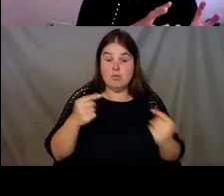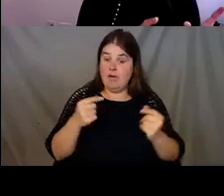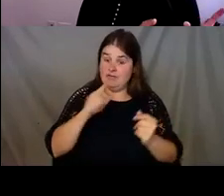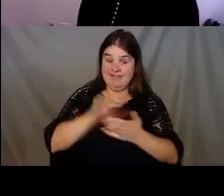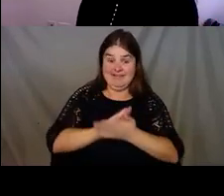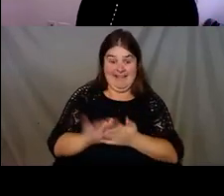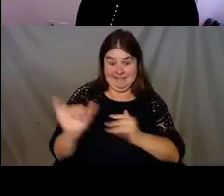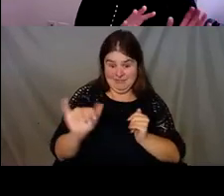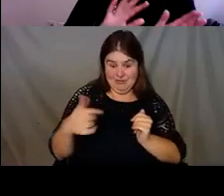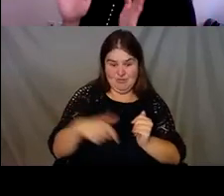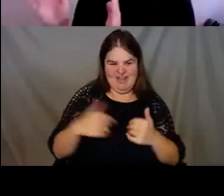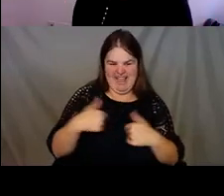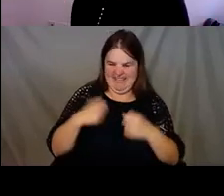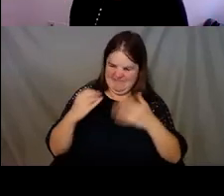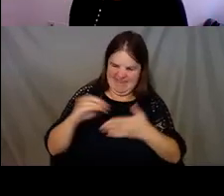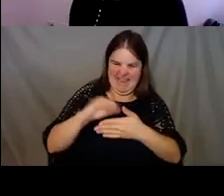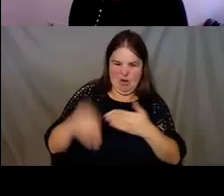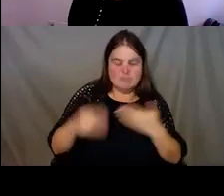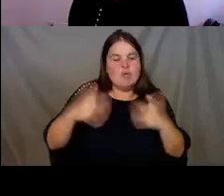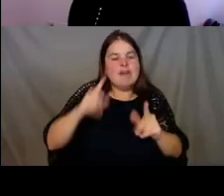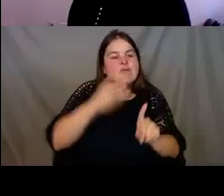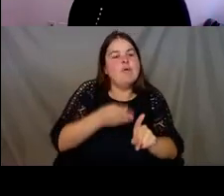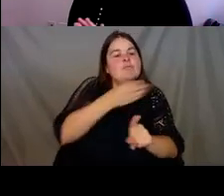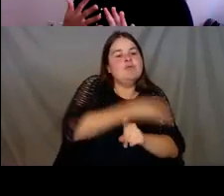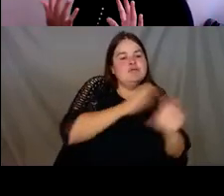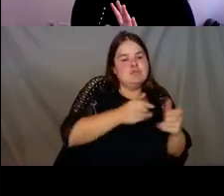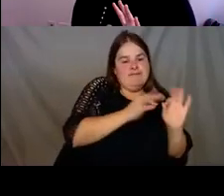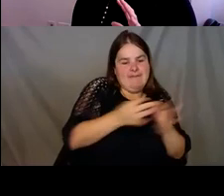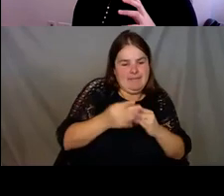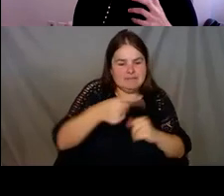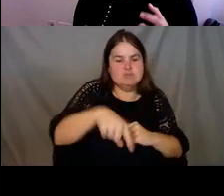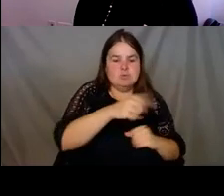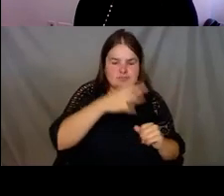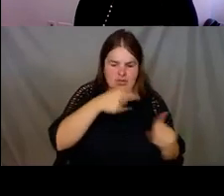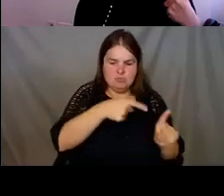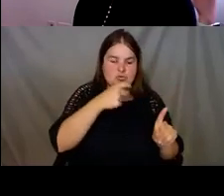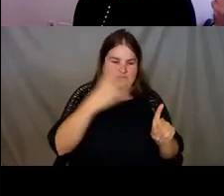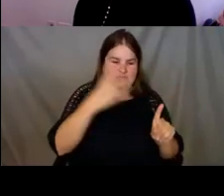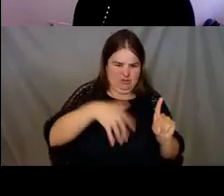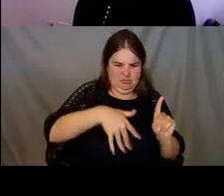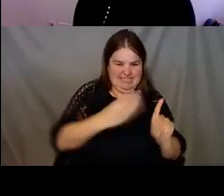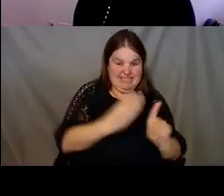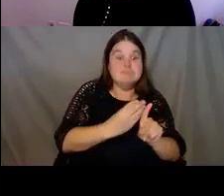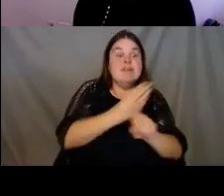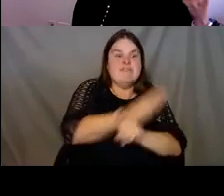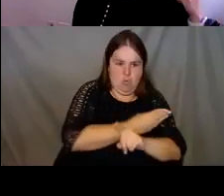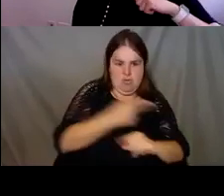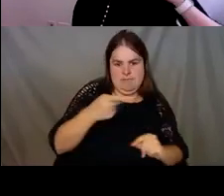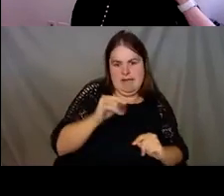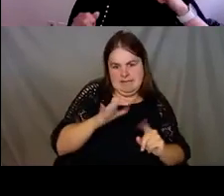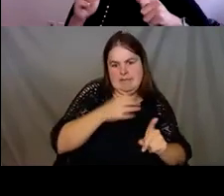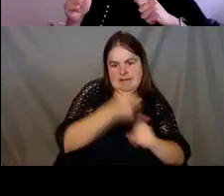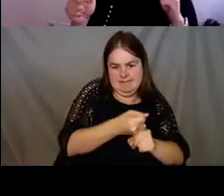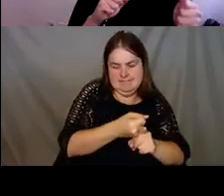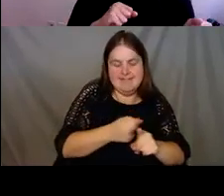all these outcomes for the other group of families whose mothers experienced their pregnancy pre-pandemic. And so we